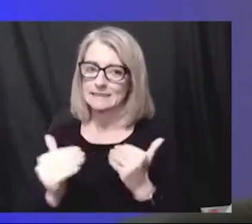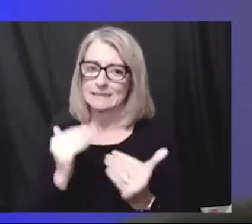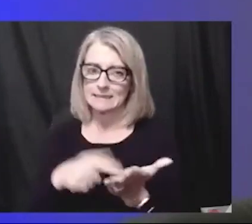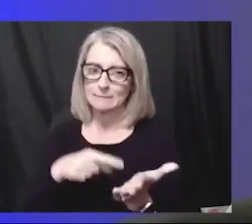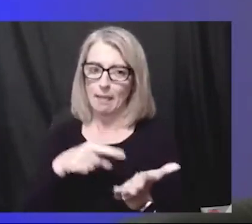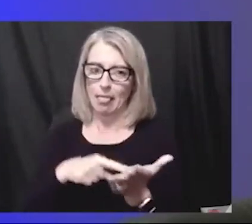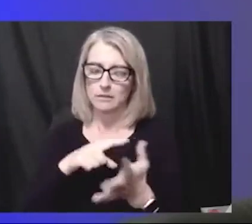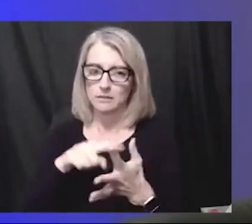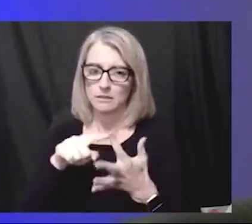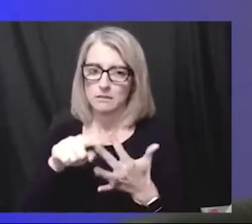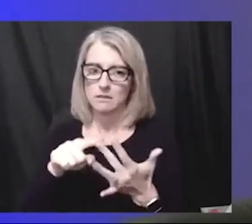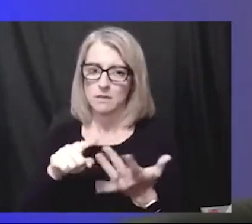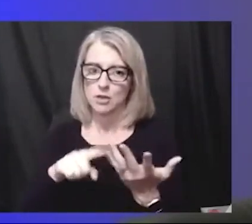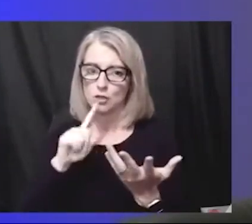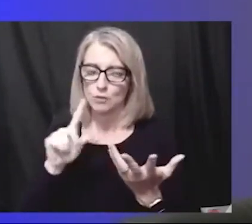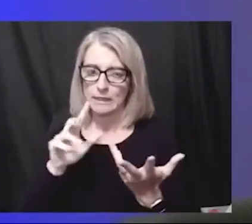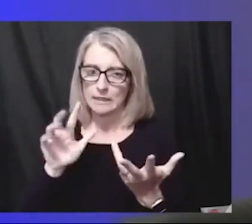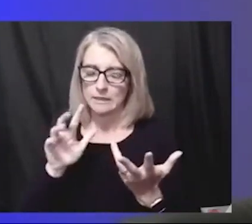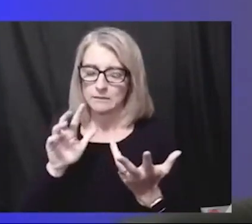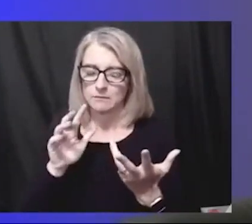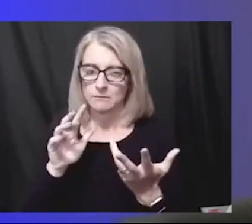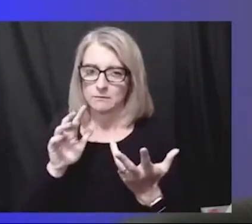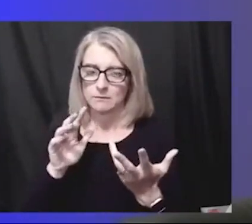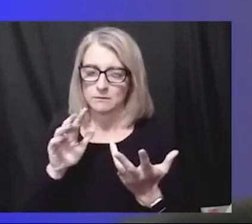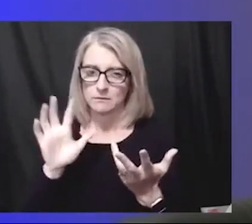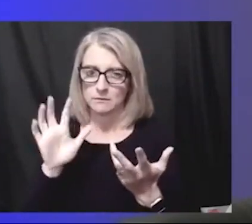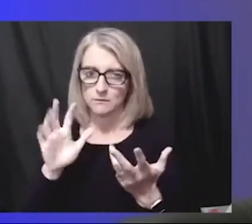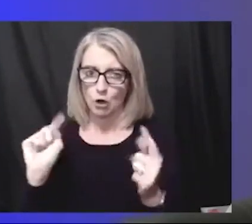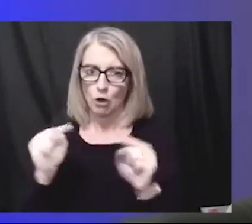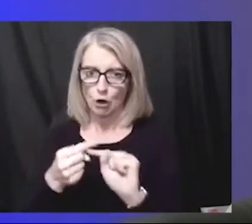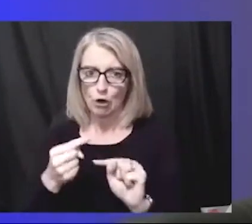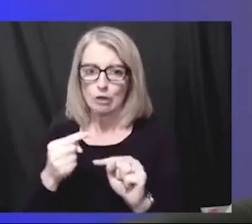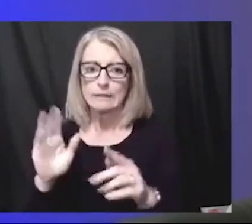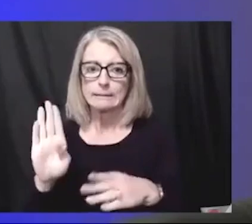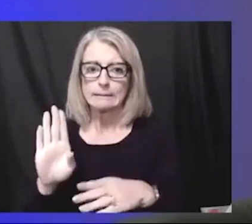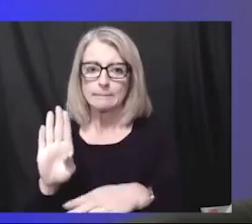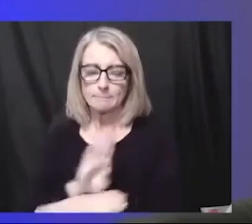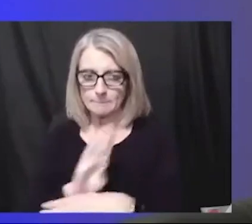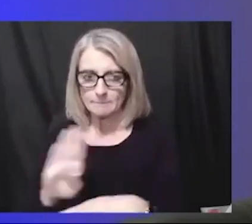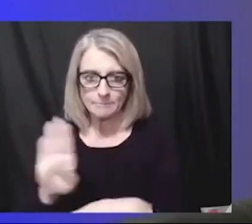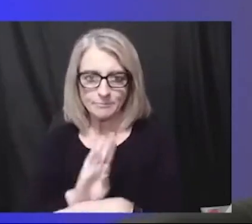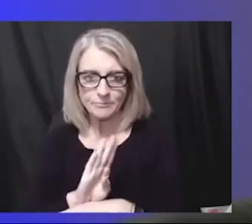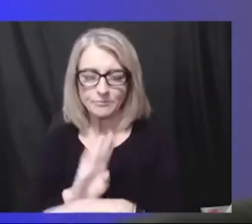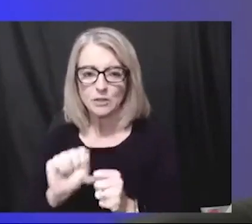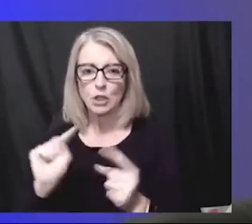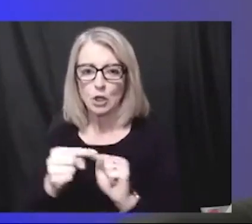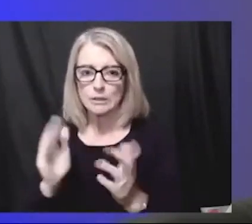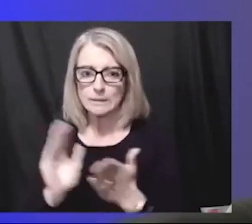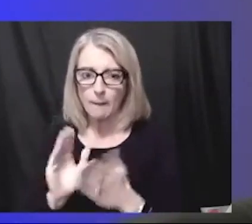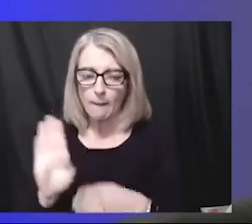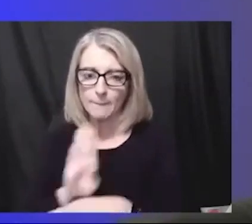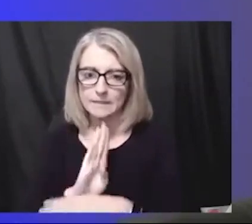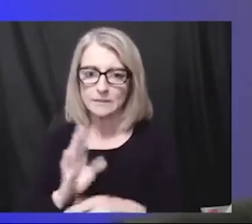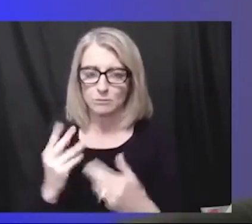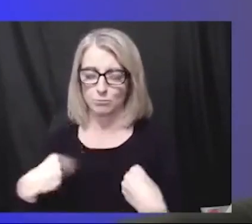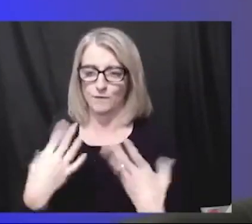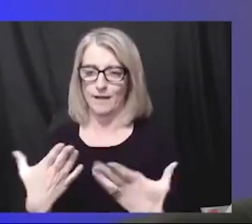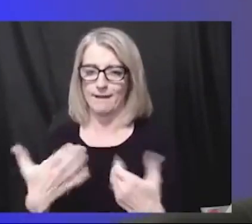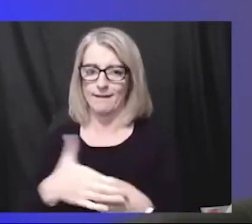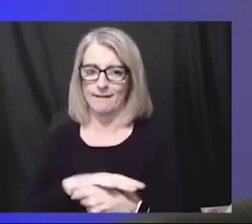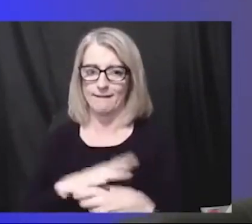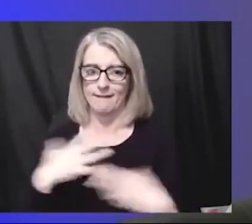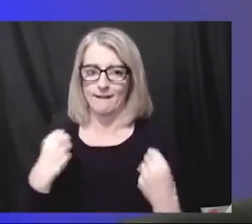can't work, you lose your job. Who's going to pay the bills? Mm-hmm. Who's going to pay your own medical bills? Right. Where are you going to go get that